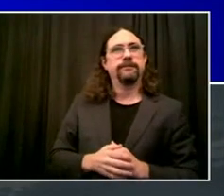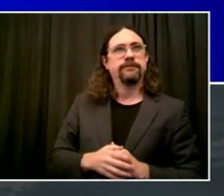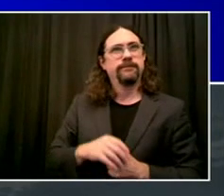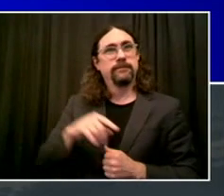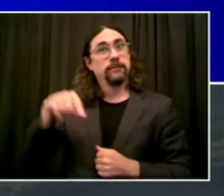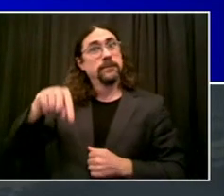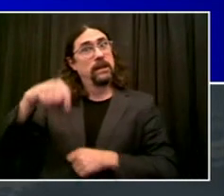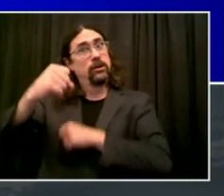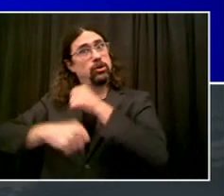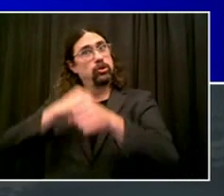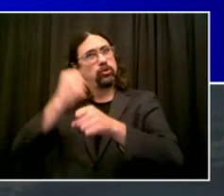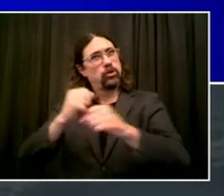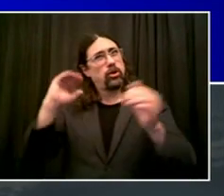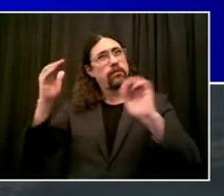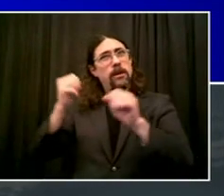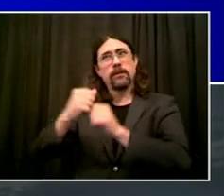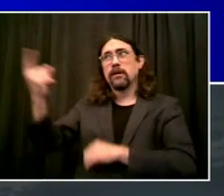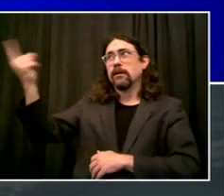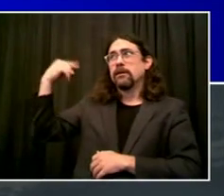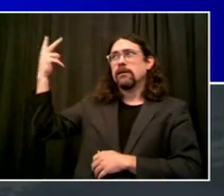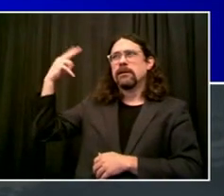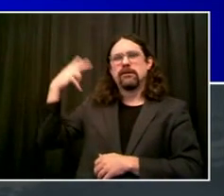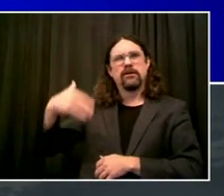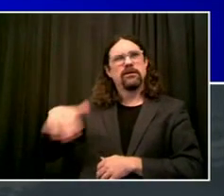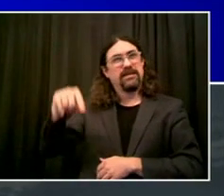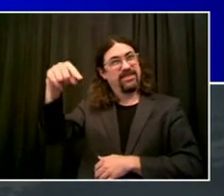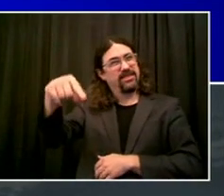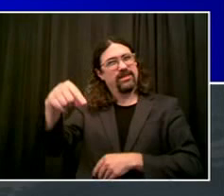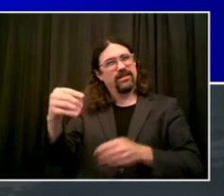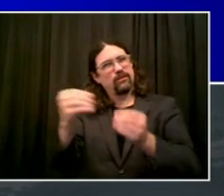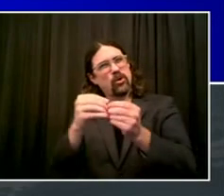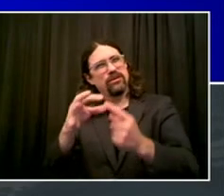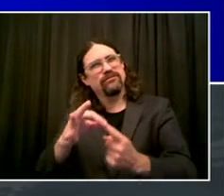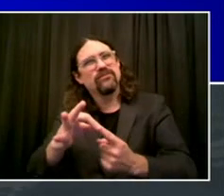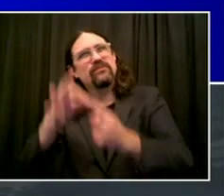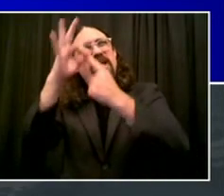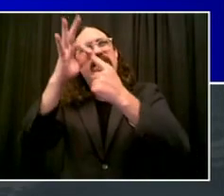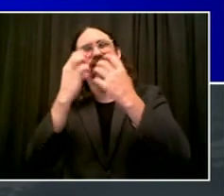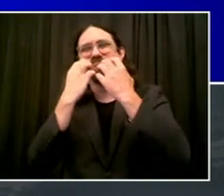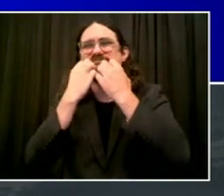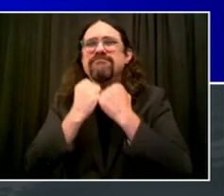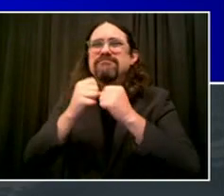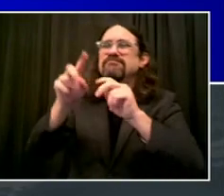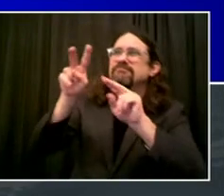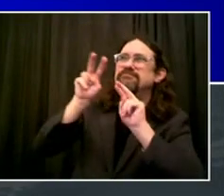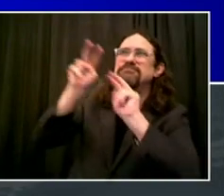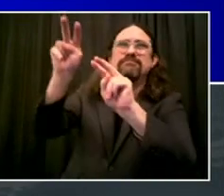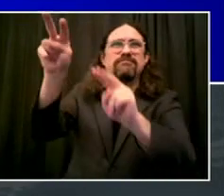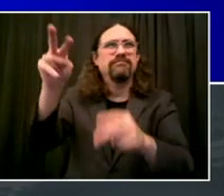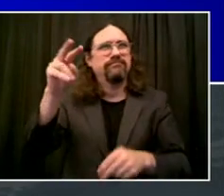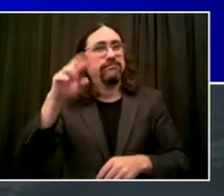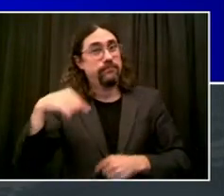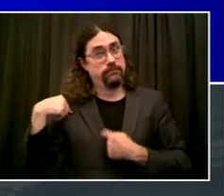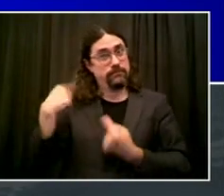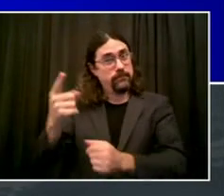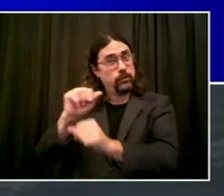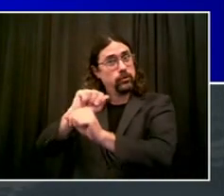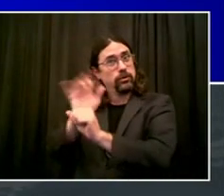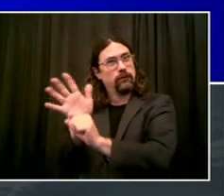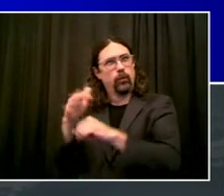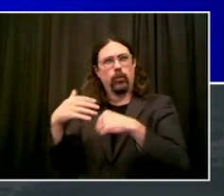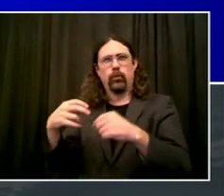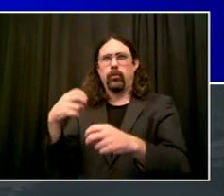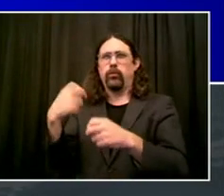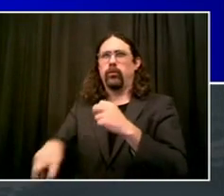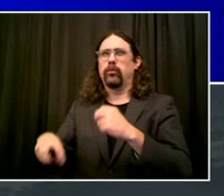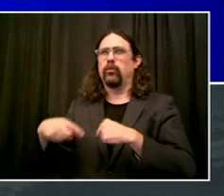go. But every one of you who has worked so hard on the social distancing, the shelter in place, the face coverings to get us to this day, we're